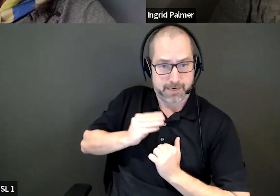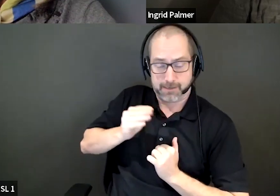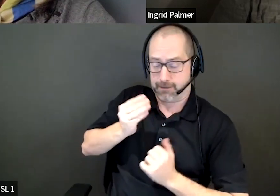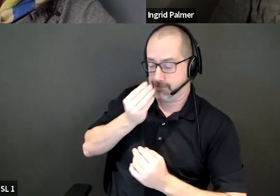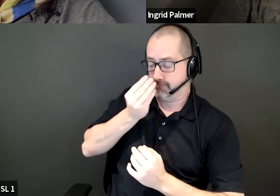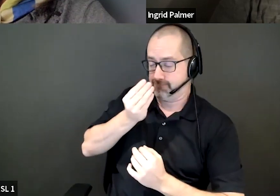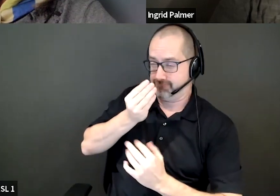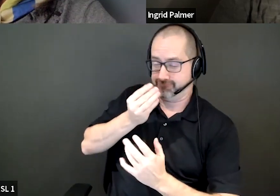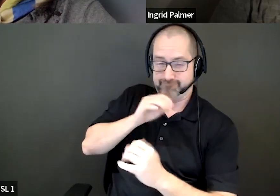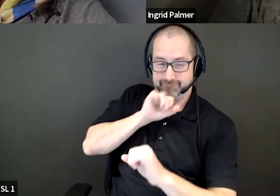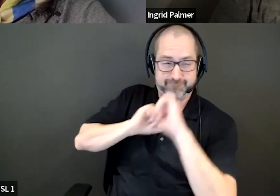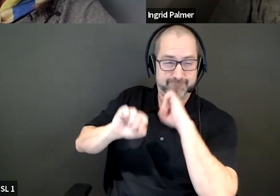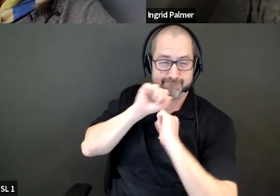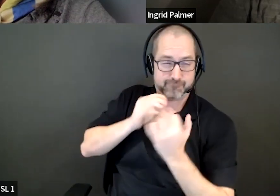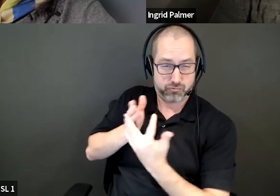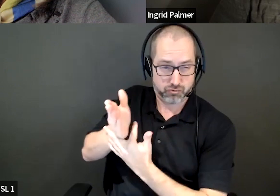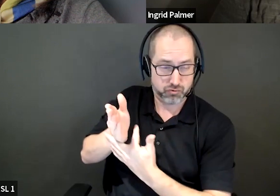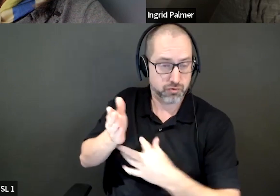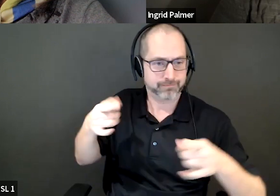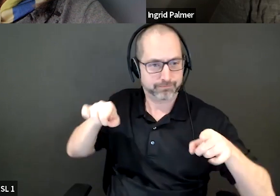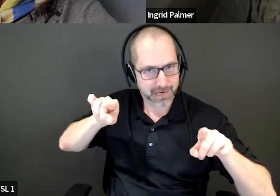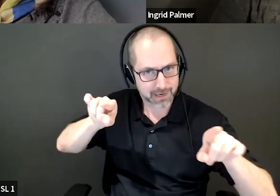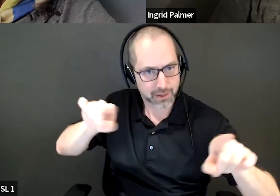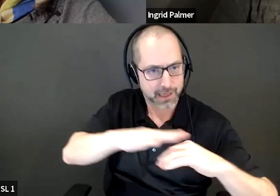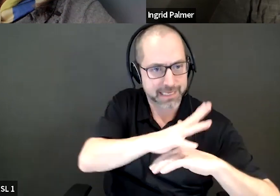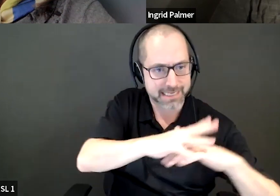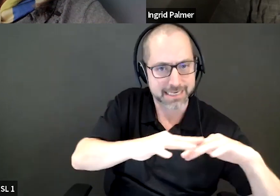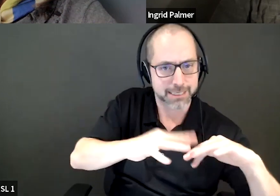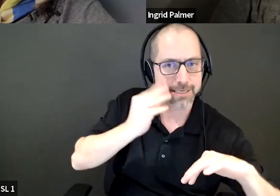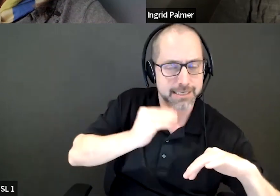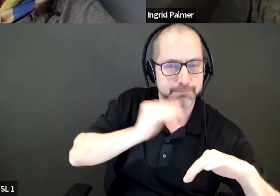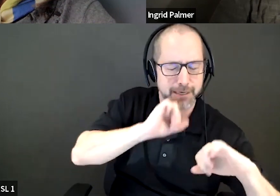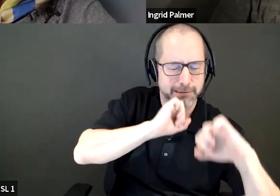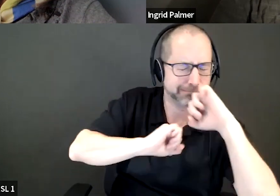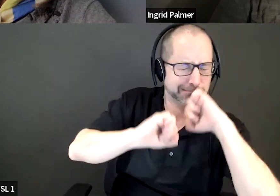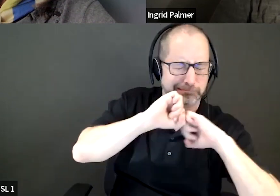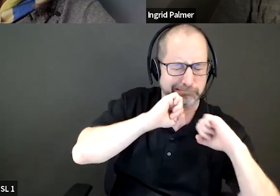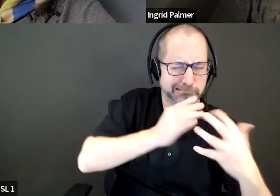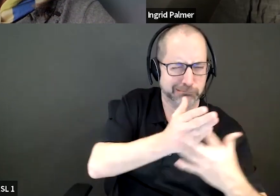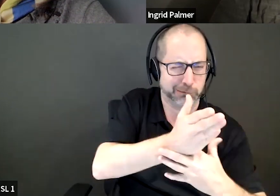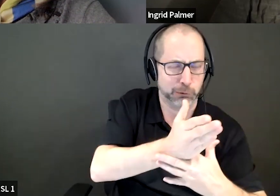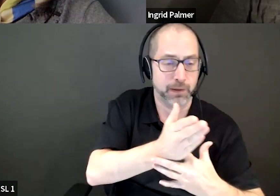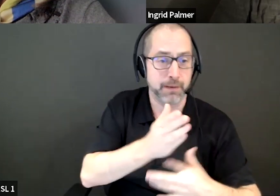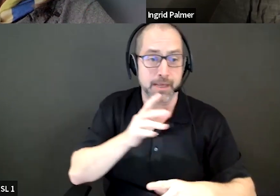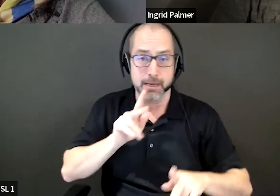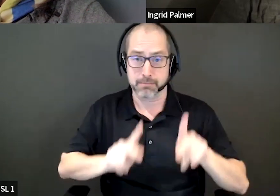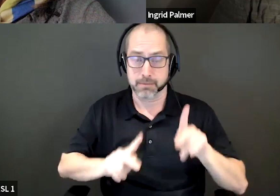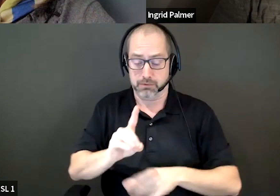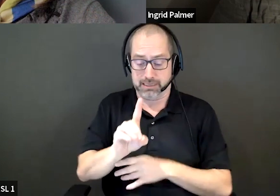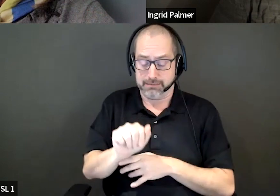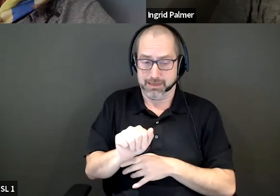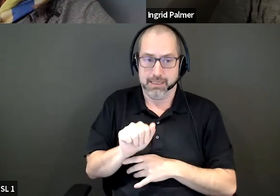paralleled Indigenous ones. Persons with disabilities are likewise familiar with